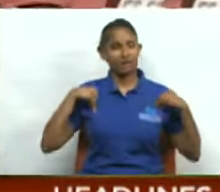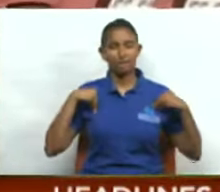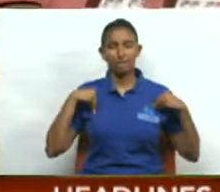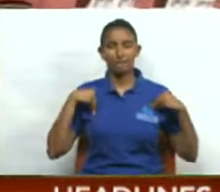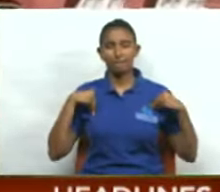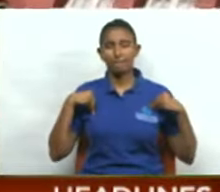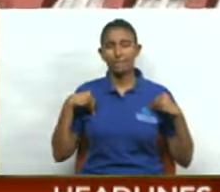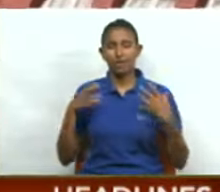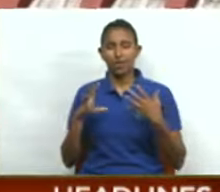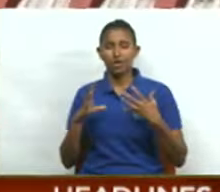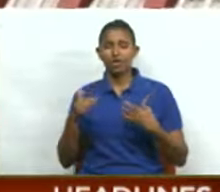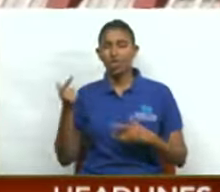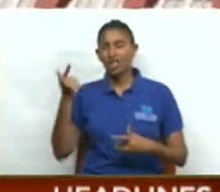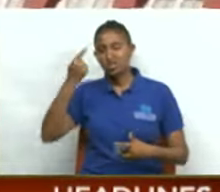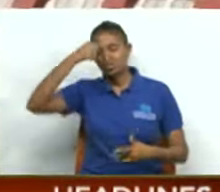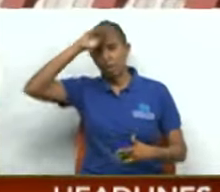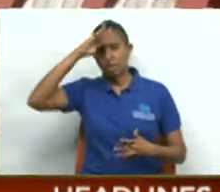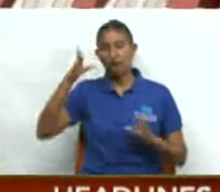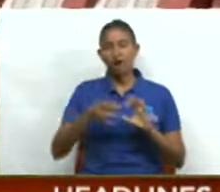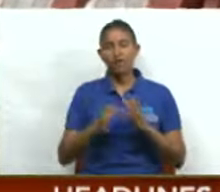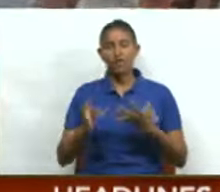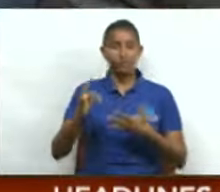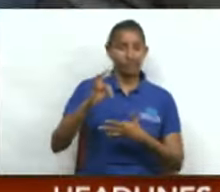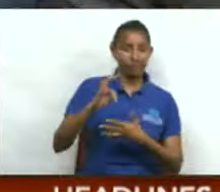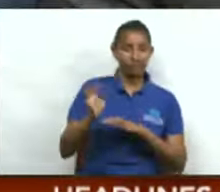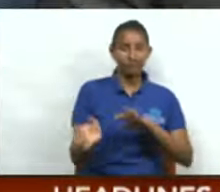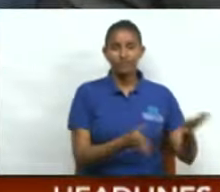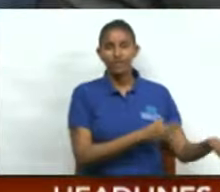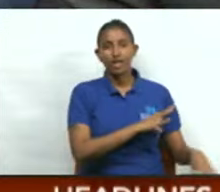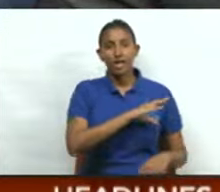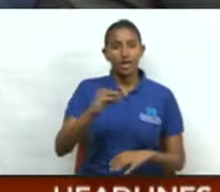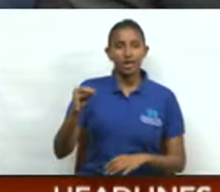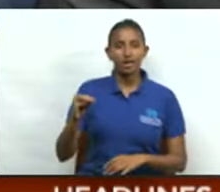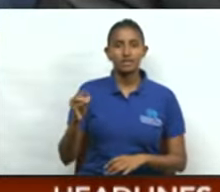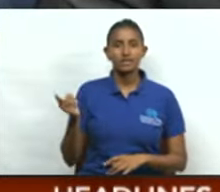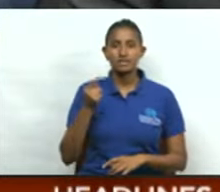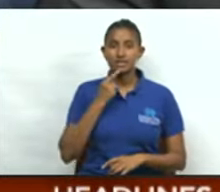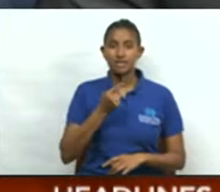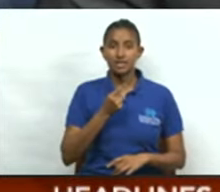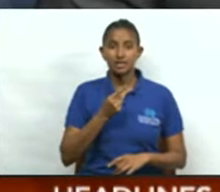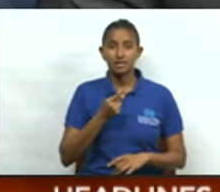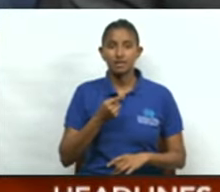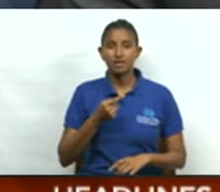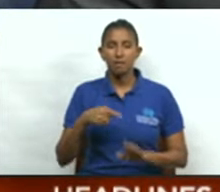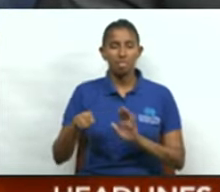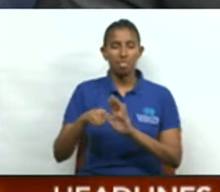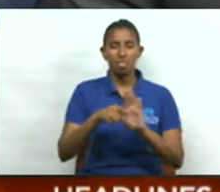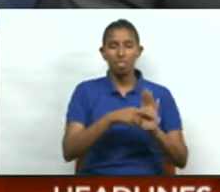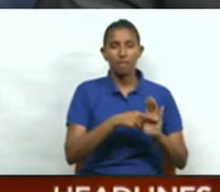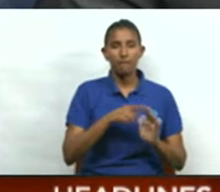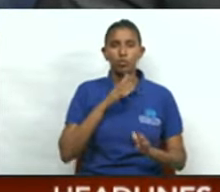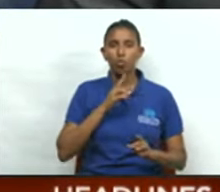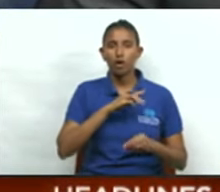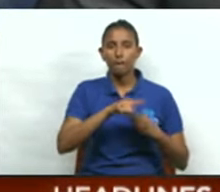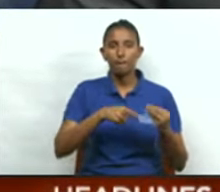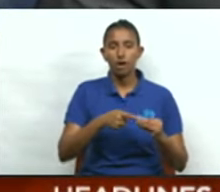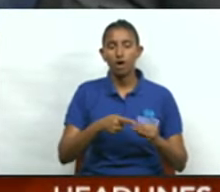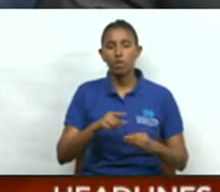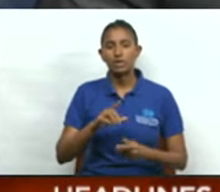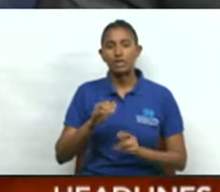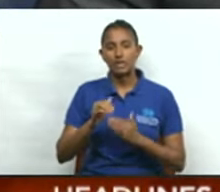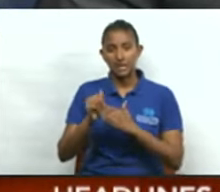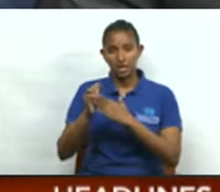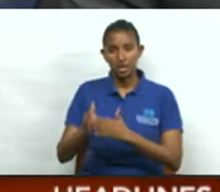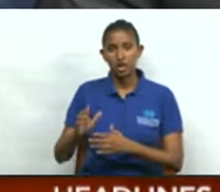The opposition is hitting back at the Prime Minister for what they described as his disparaging remarks about St. Lucia's opposition leader, Alan Chastany. Speaking